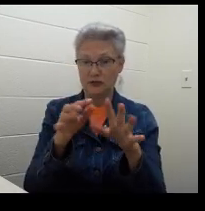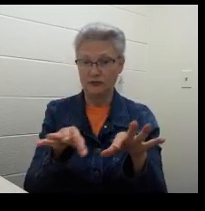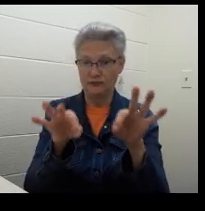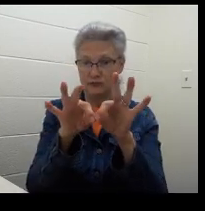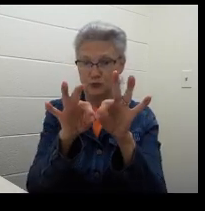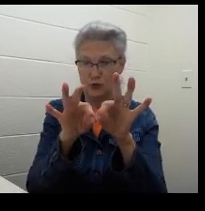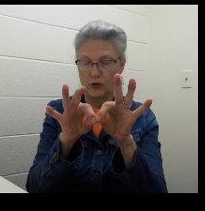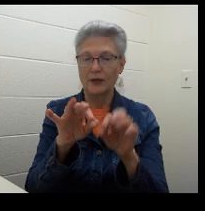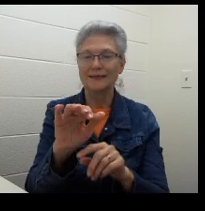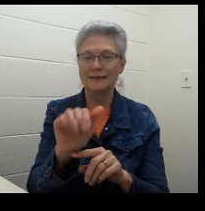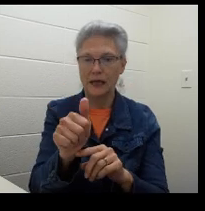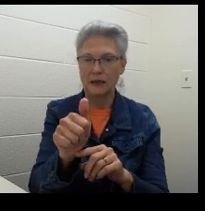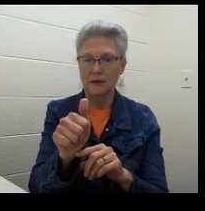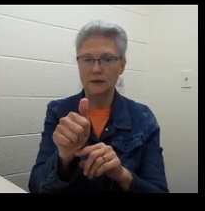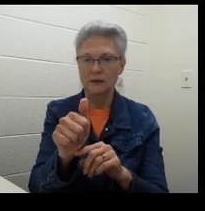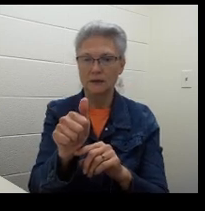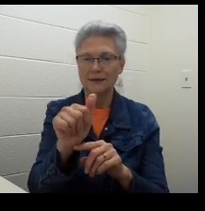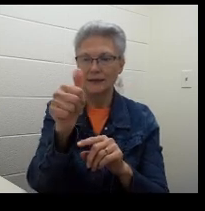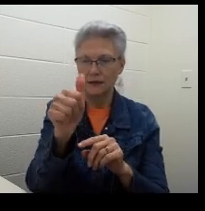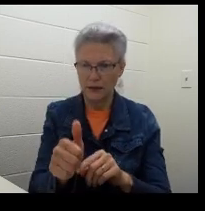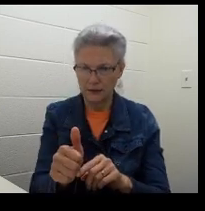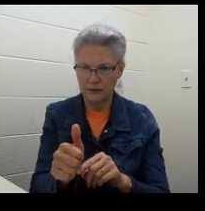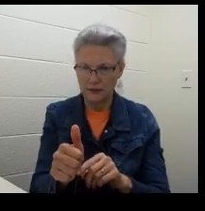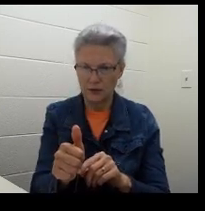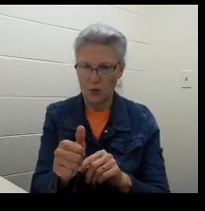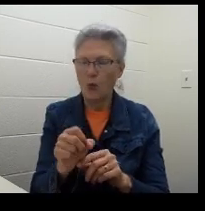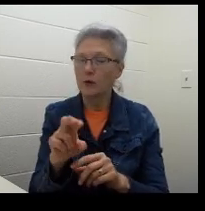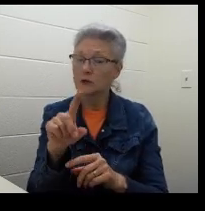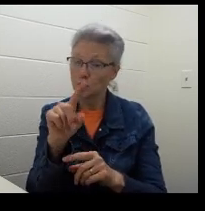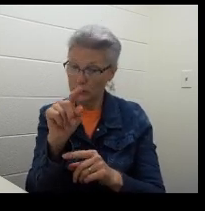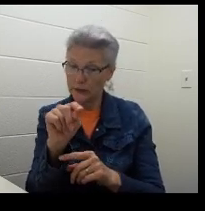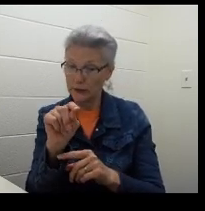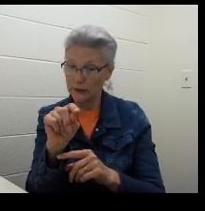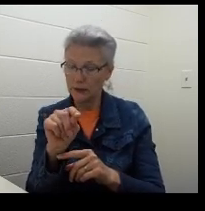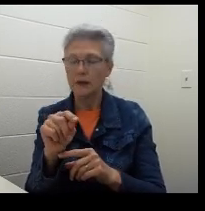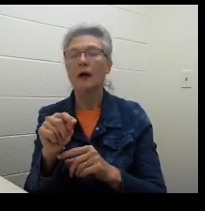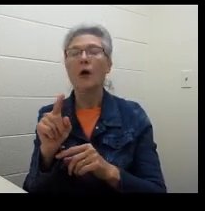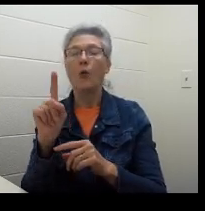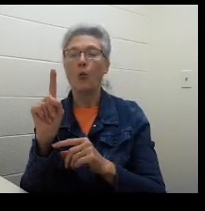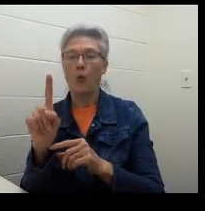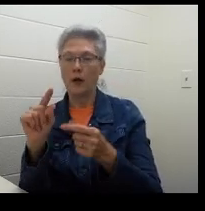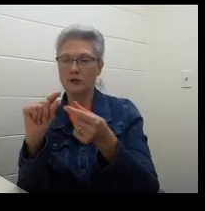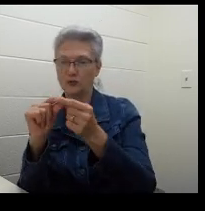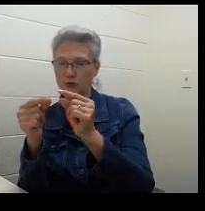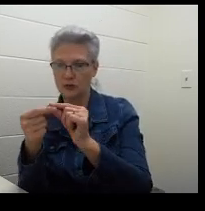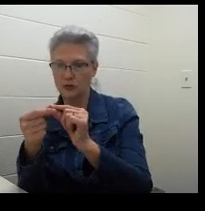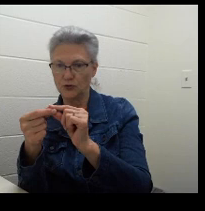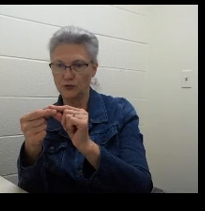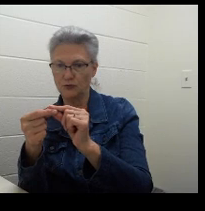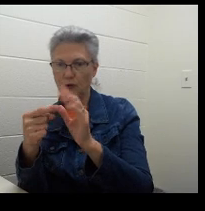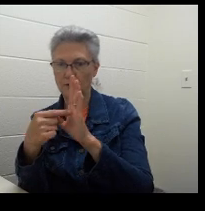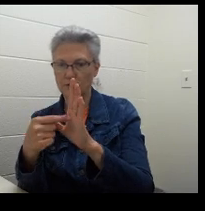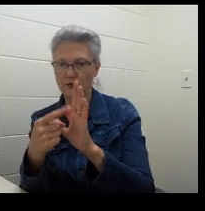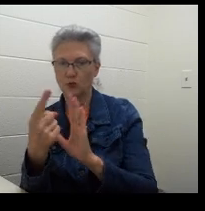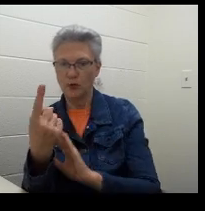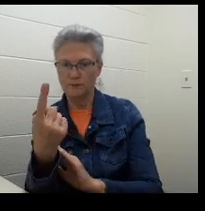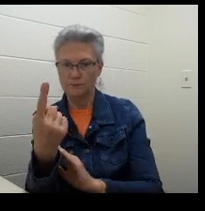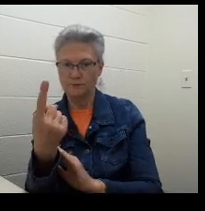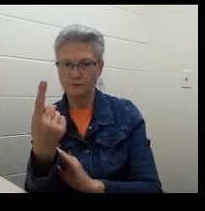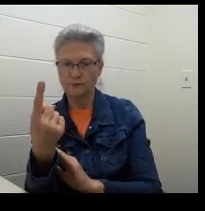of 10, so we have two 10s, or 20. And we have one small cube, which represents 1.